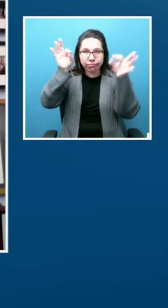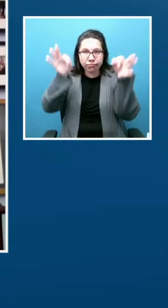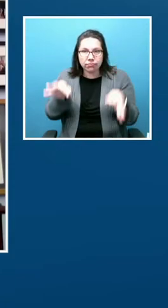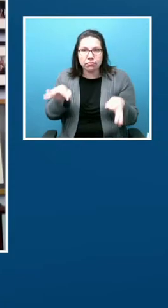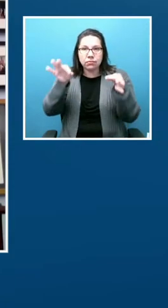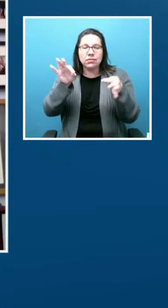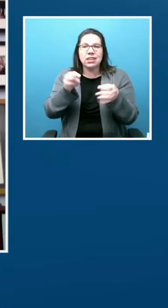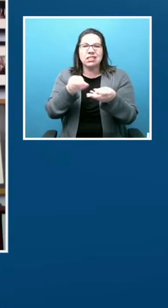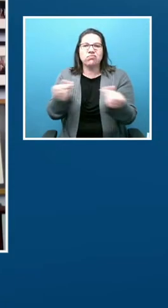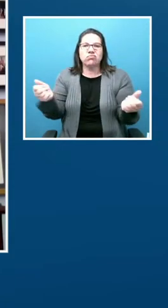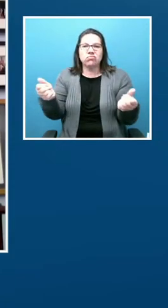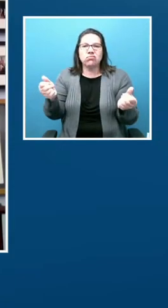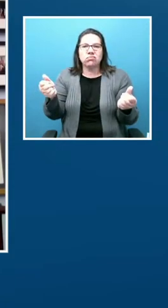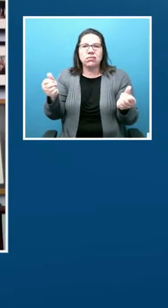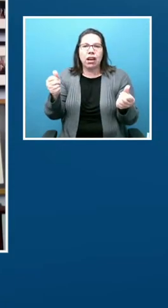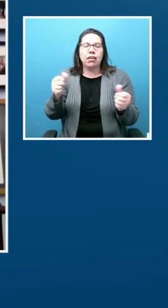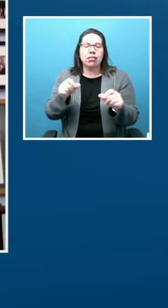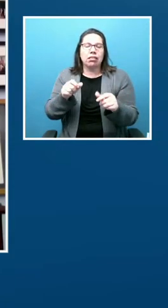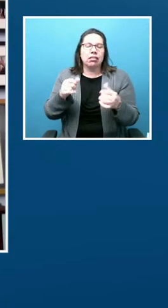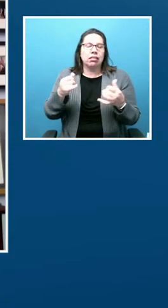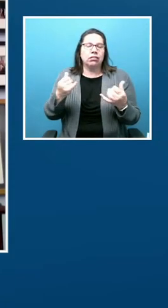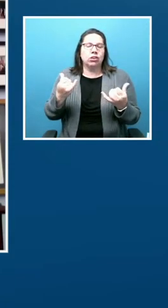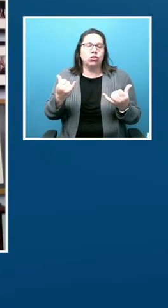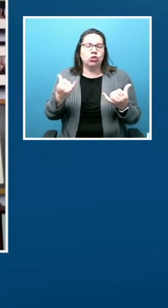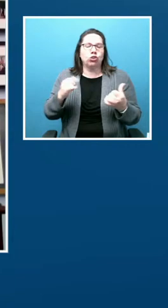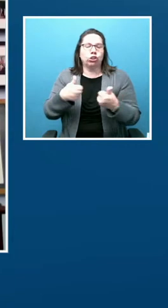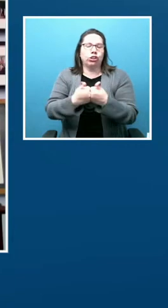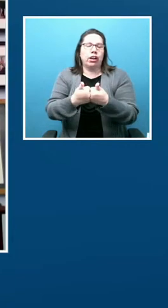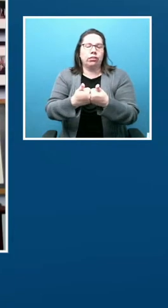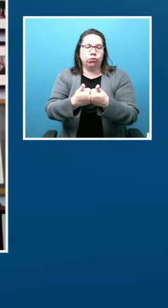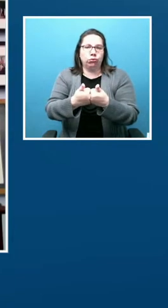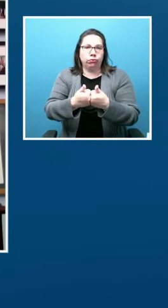pending challenge. Members of the